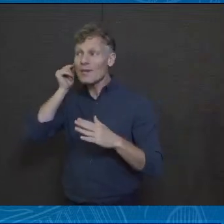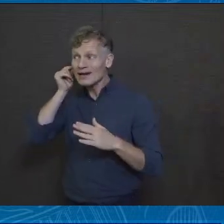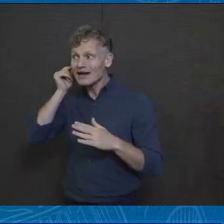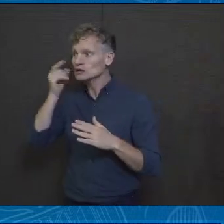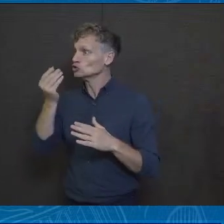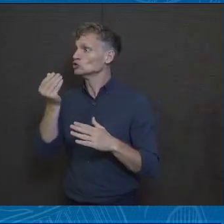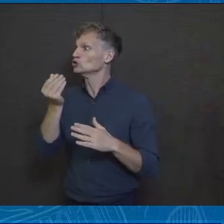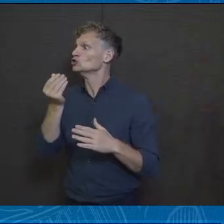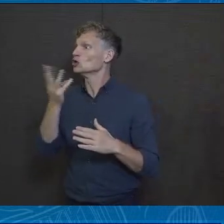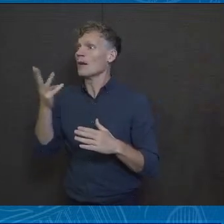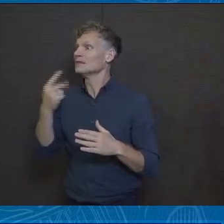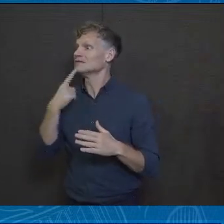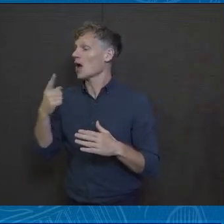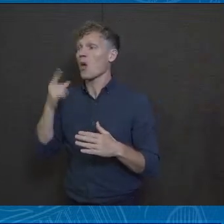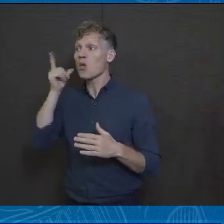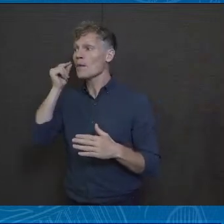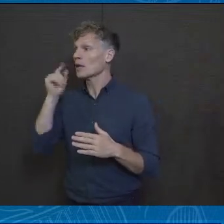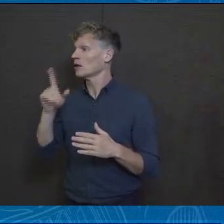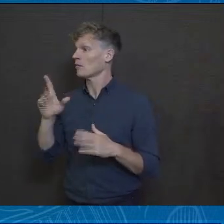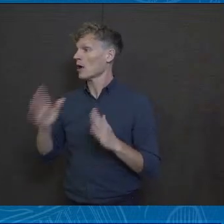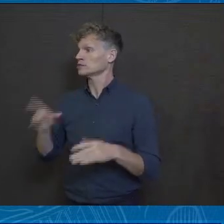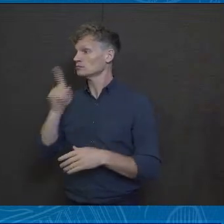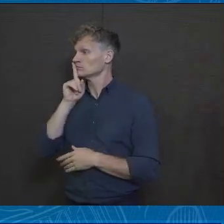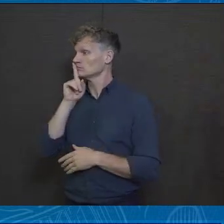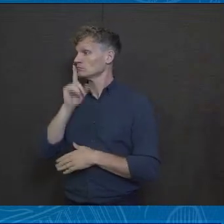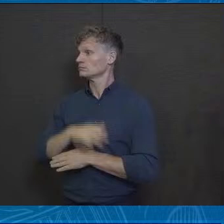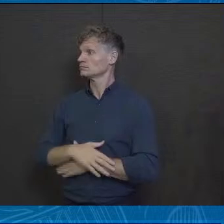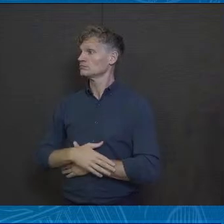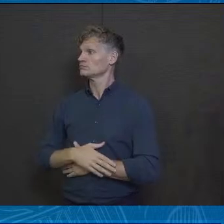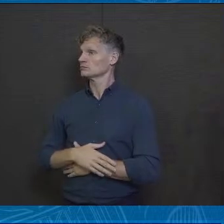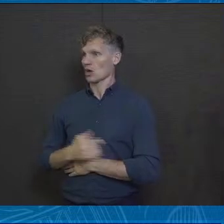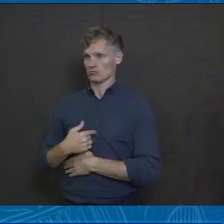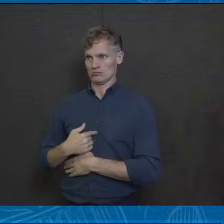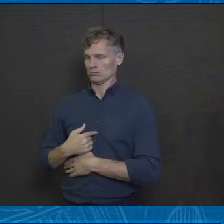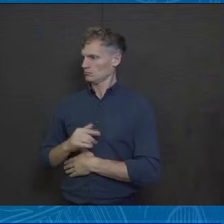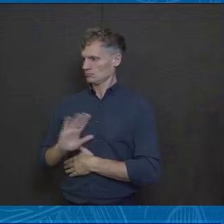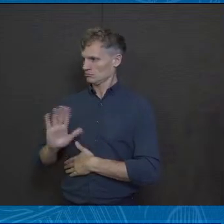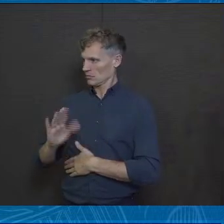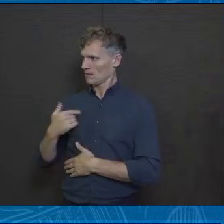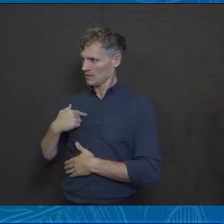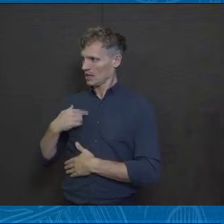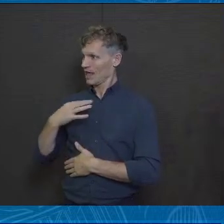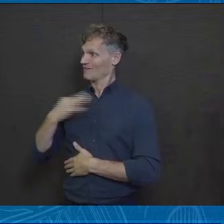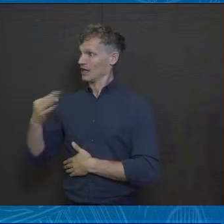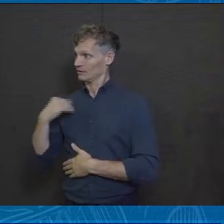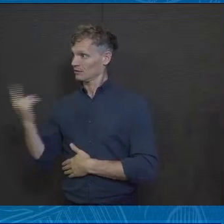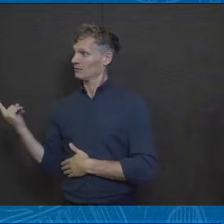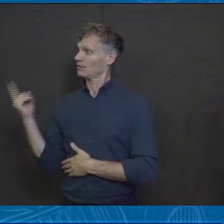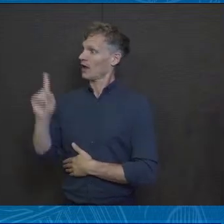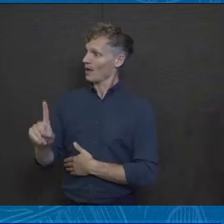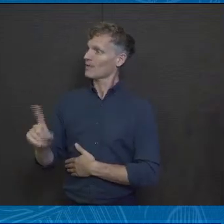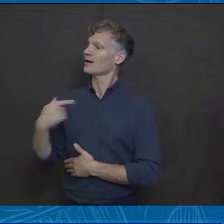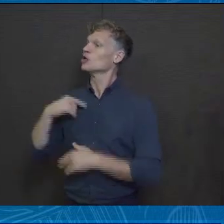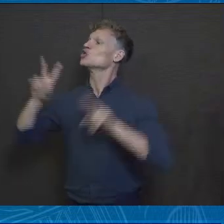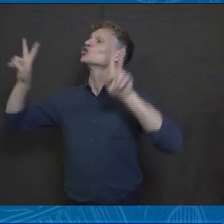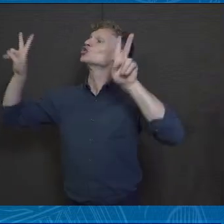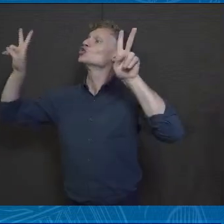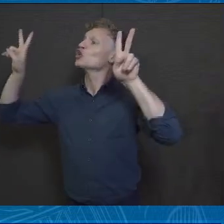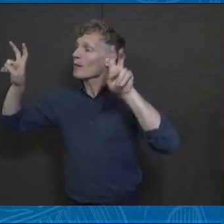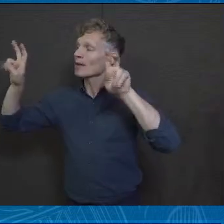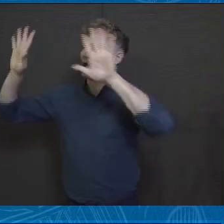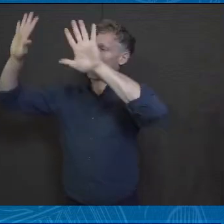to talk on a platform, and the platform that I usually get my agenda across on is climate change. Because climate change is